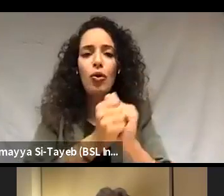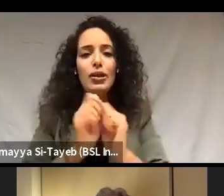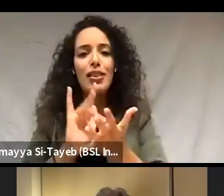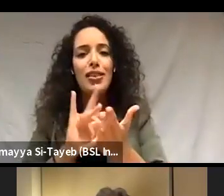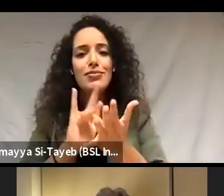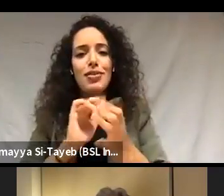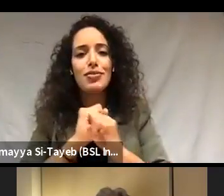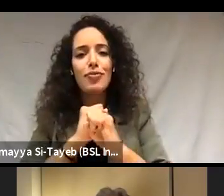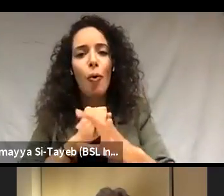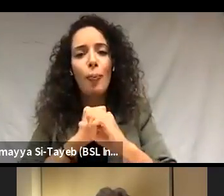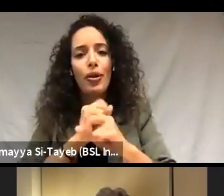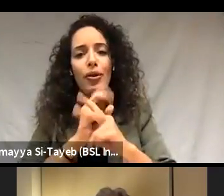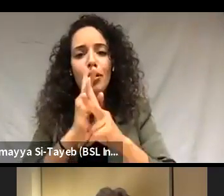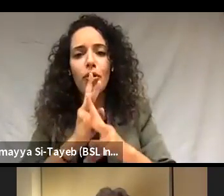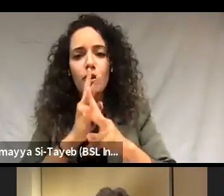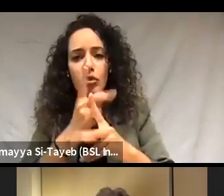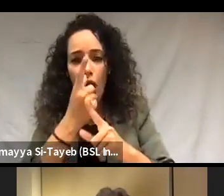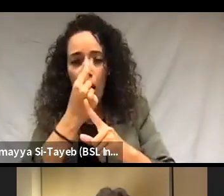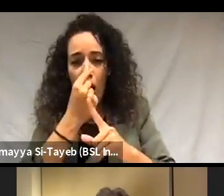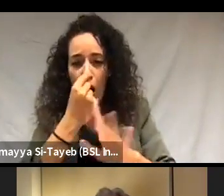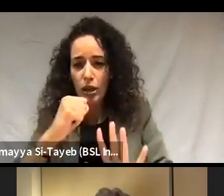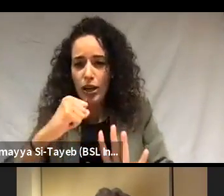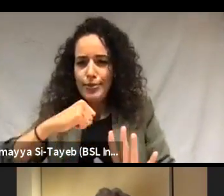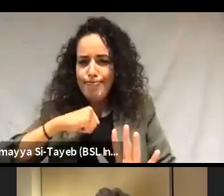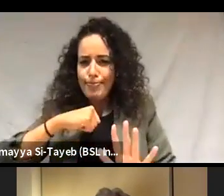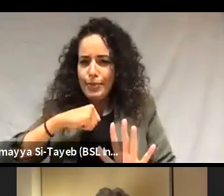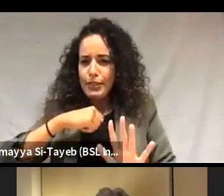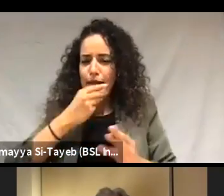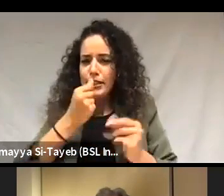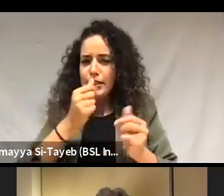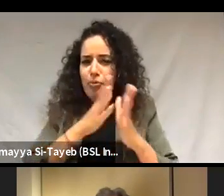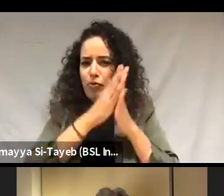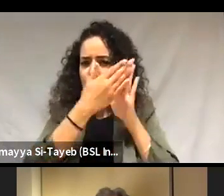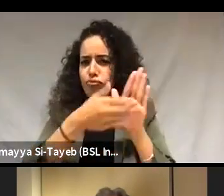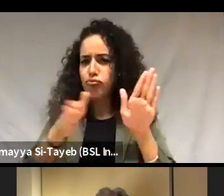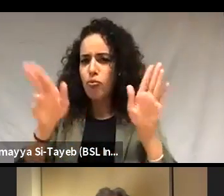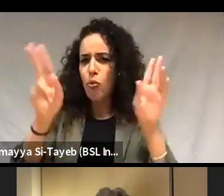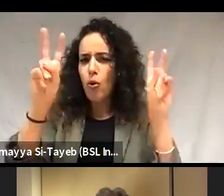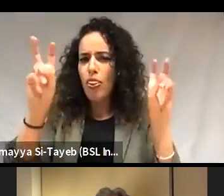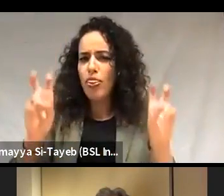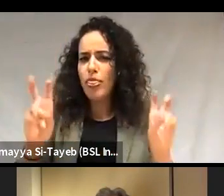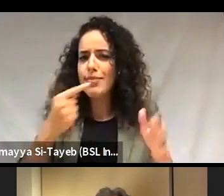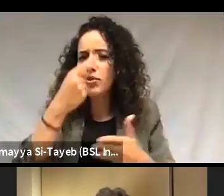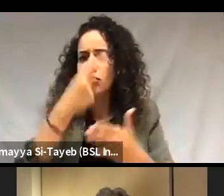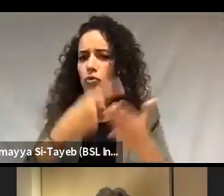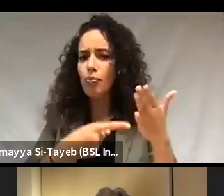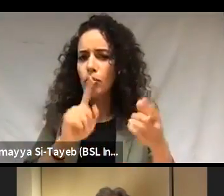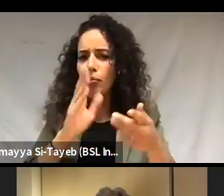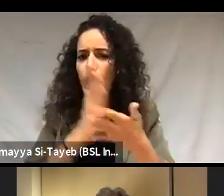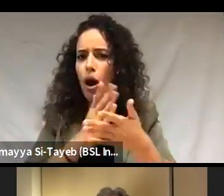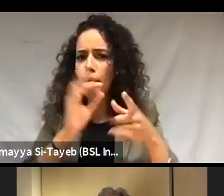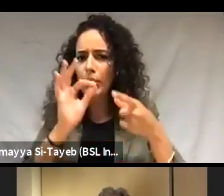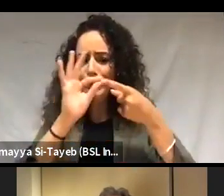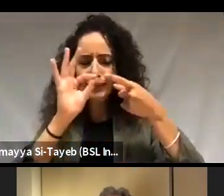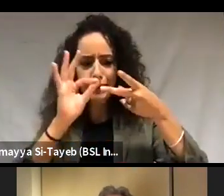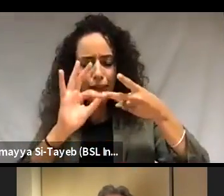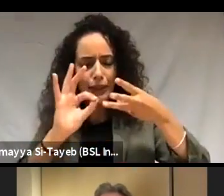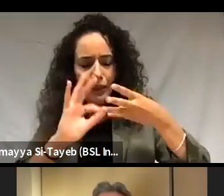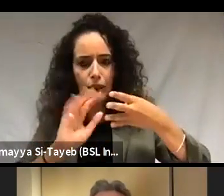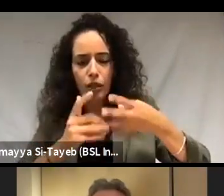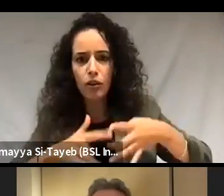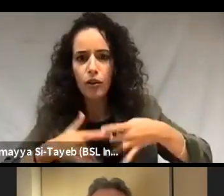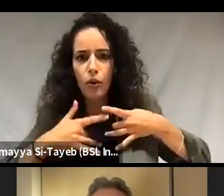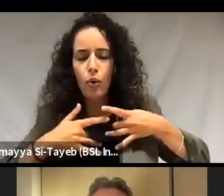have anticipated some of the broad themes of the report, but the details of it at times are deeply shocking. And I think,